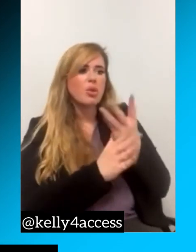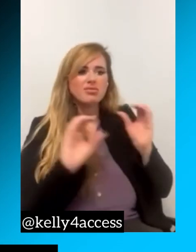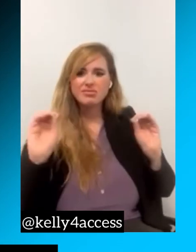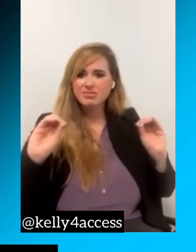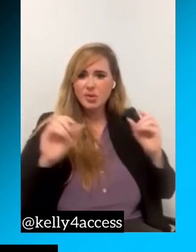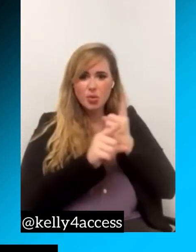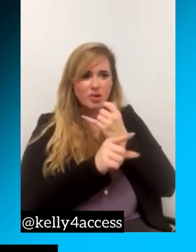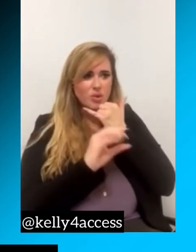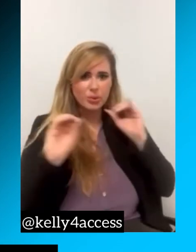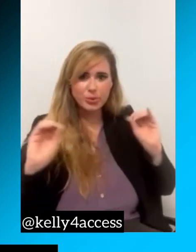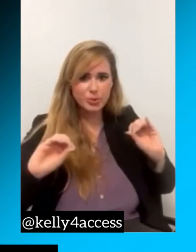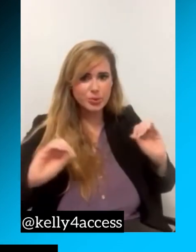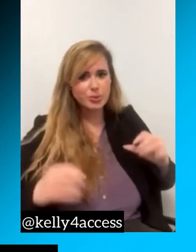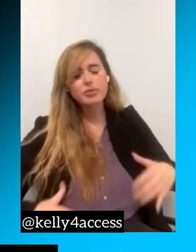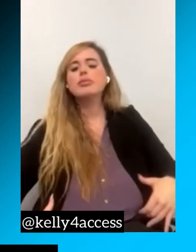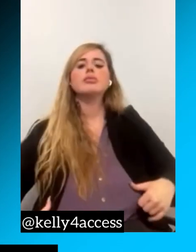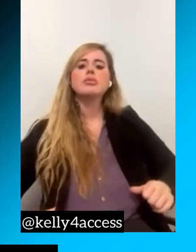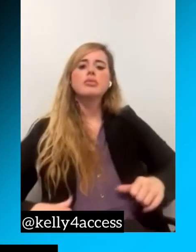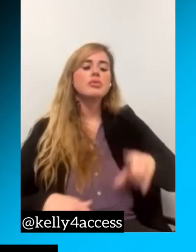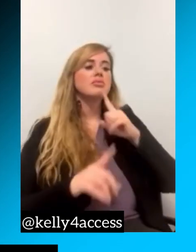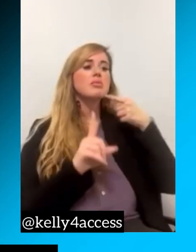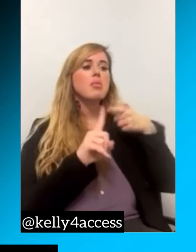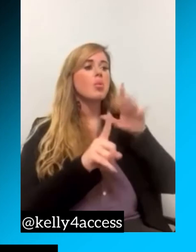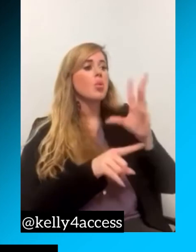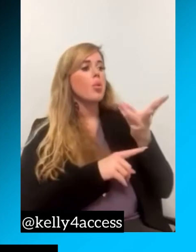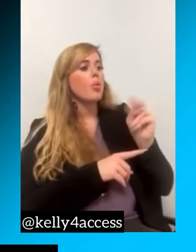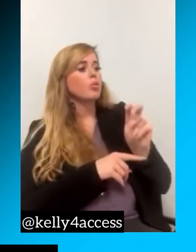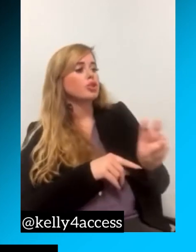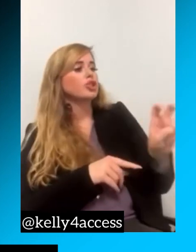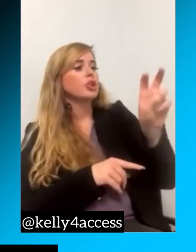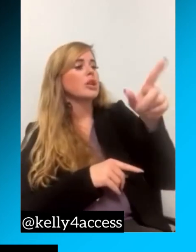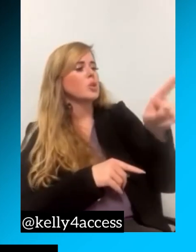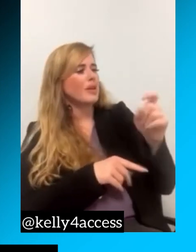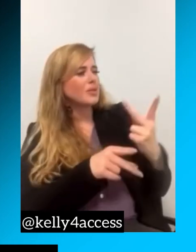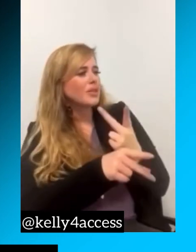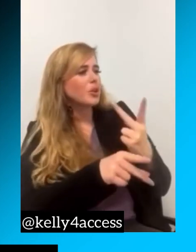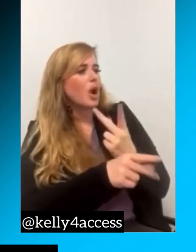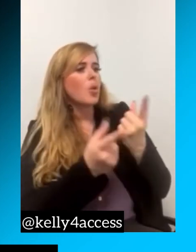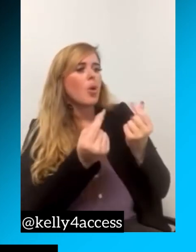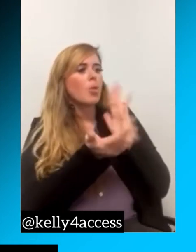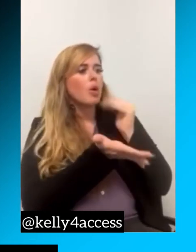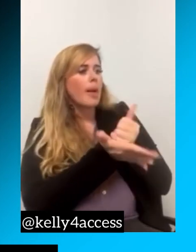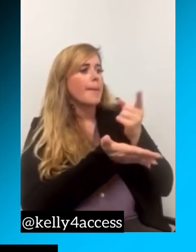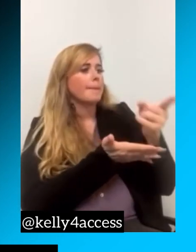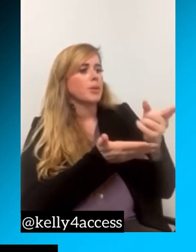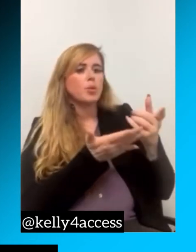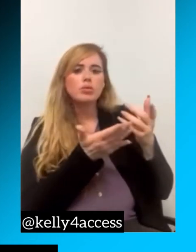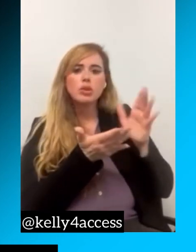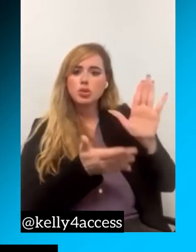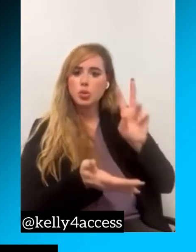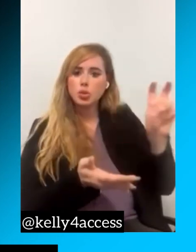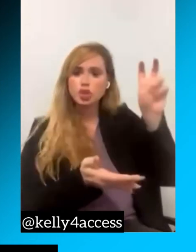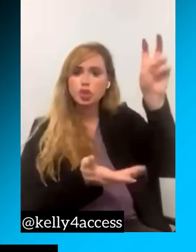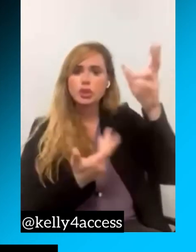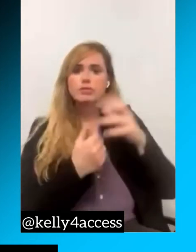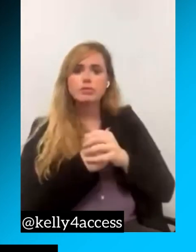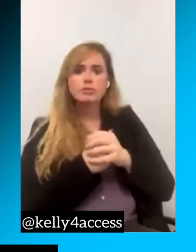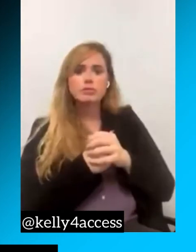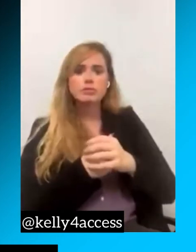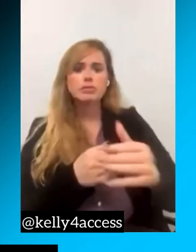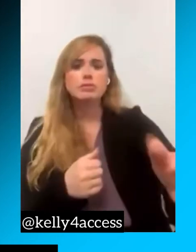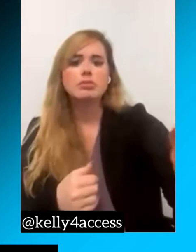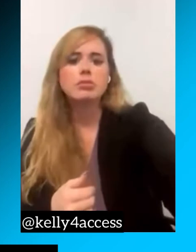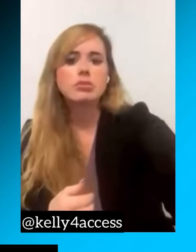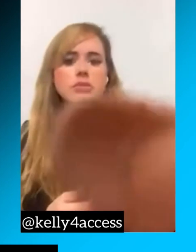none. It's your own journey, and you need to figure out what's going to help you on that journey. So sometimes it is